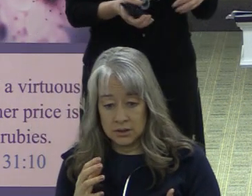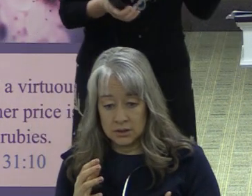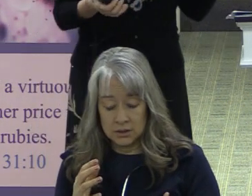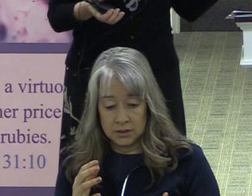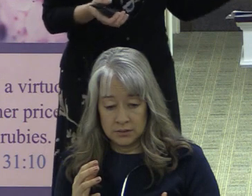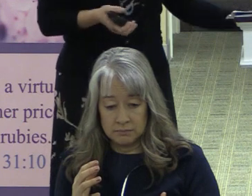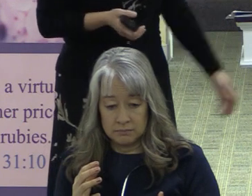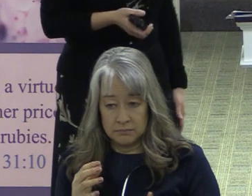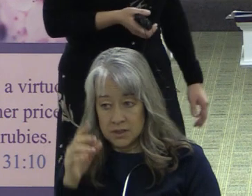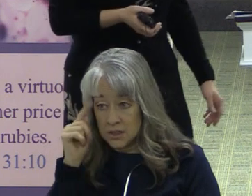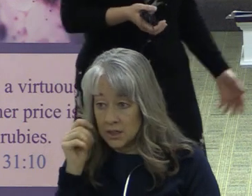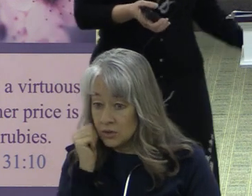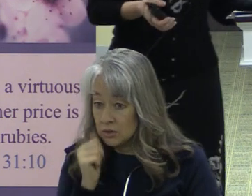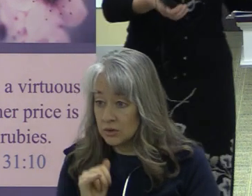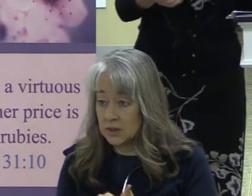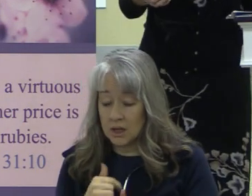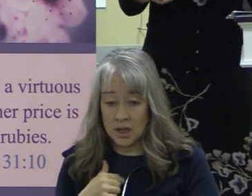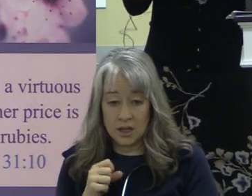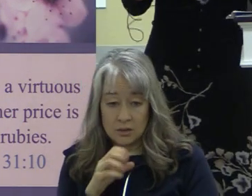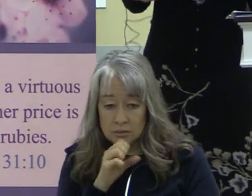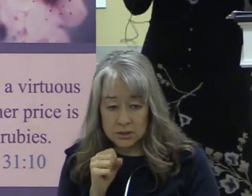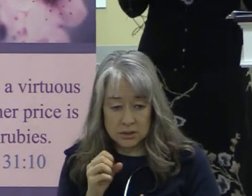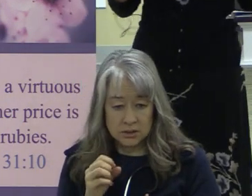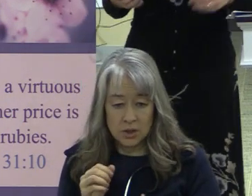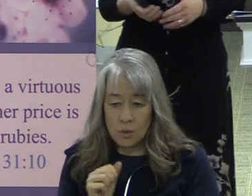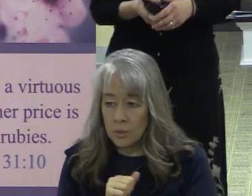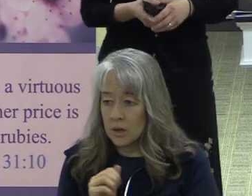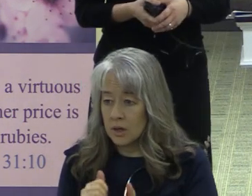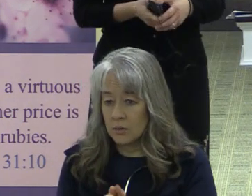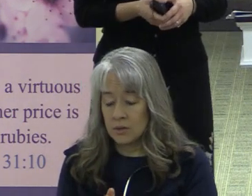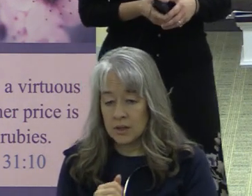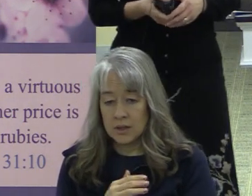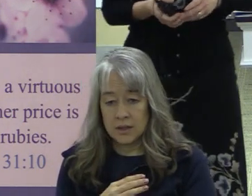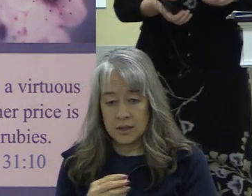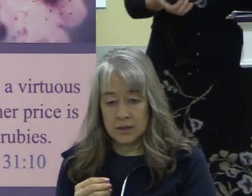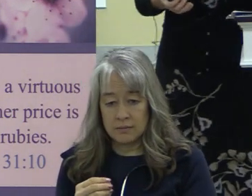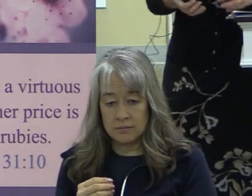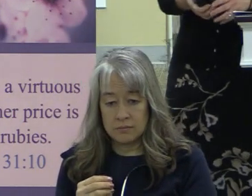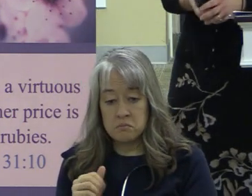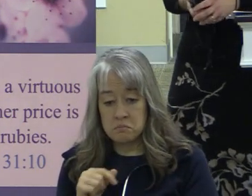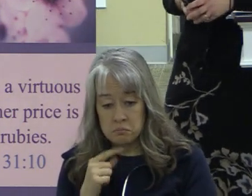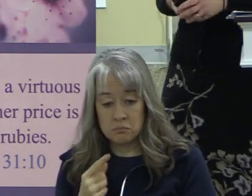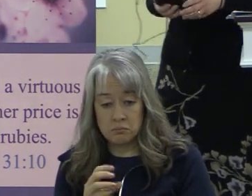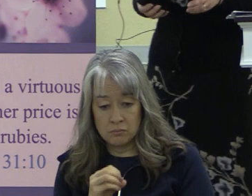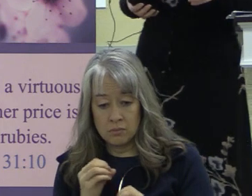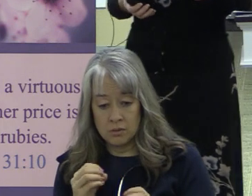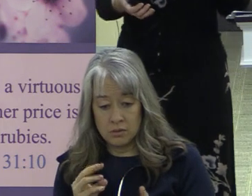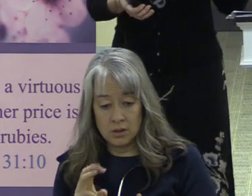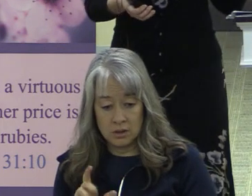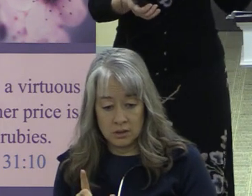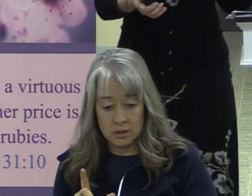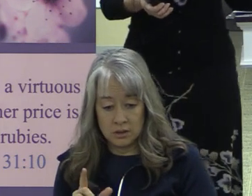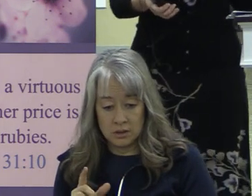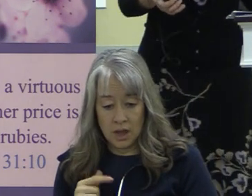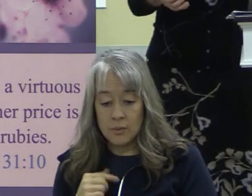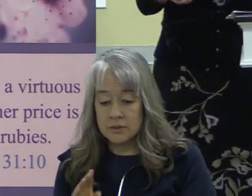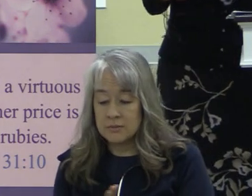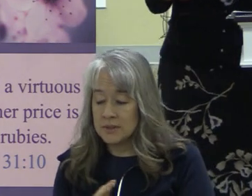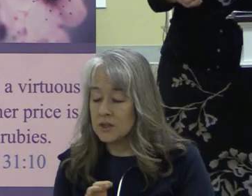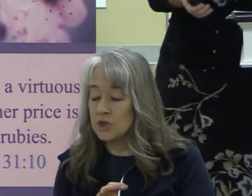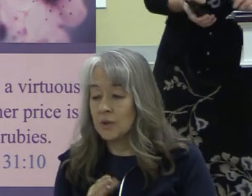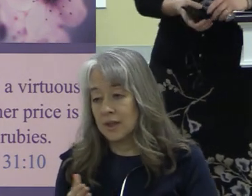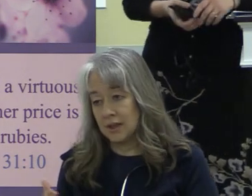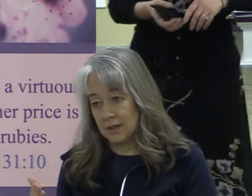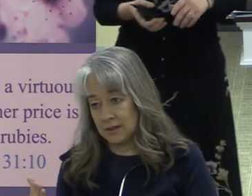you know, I had teenage girls that I was kind of like working with. And so you could say, oh, well, you know, I was busy